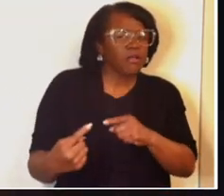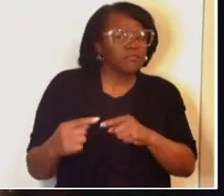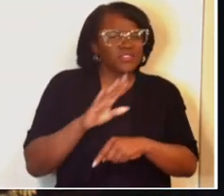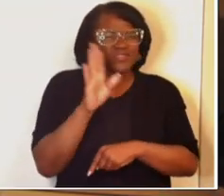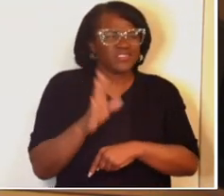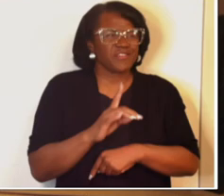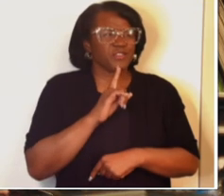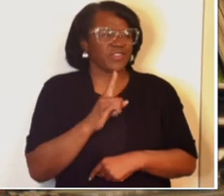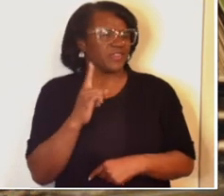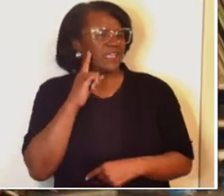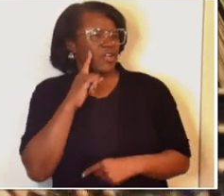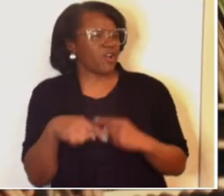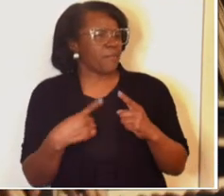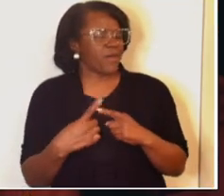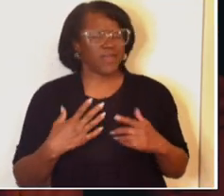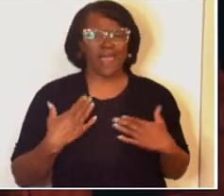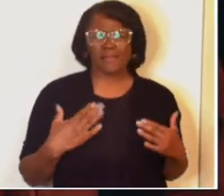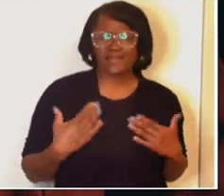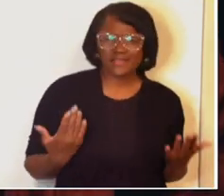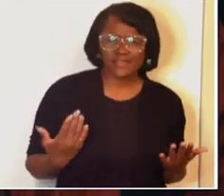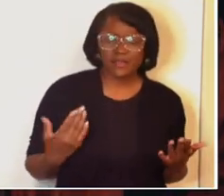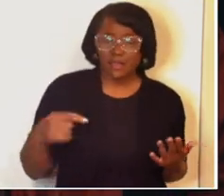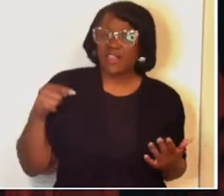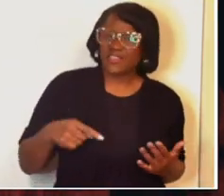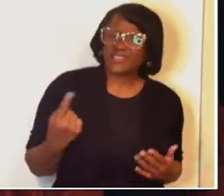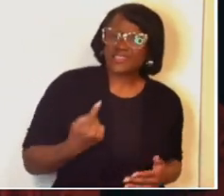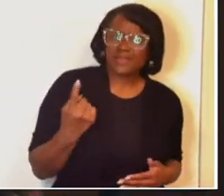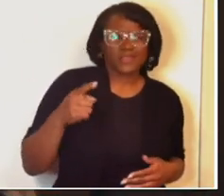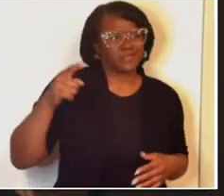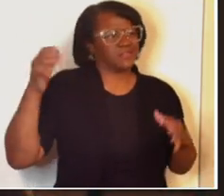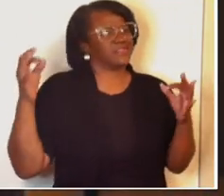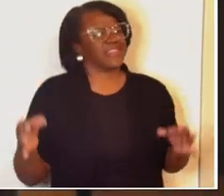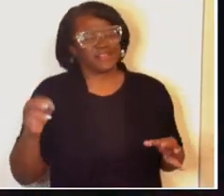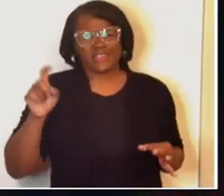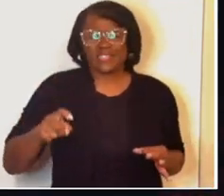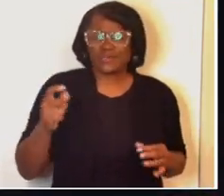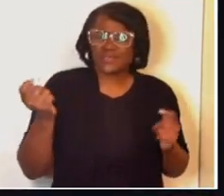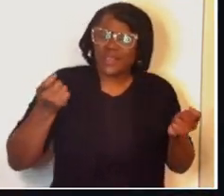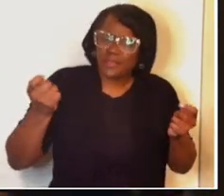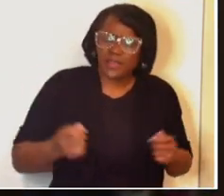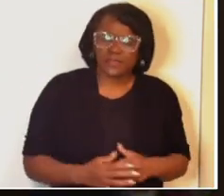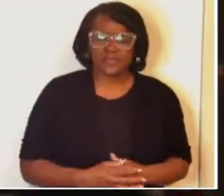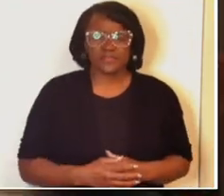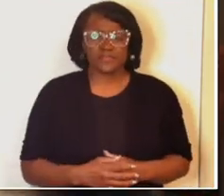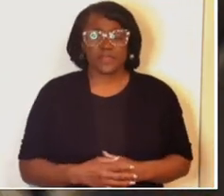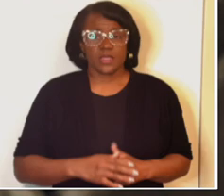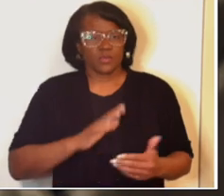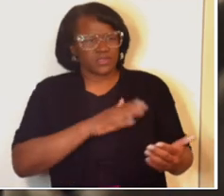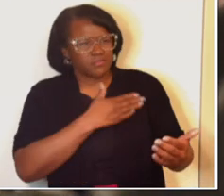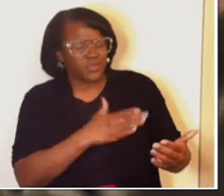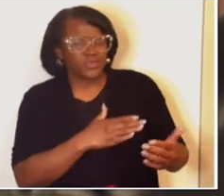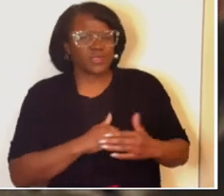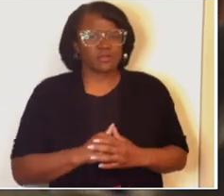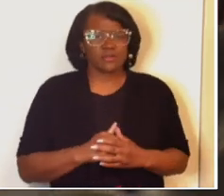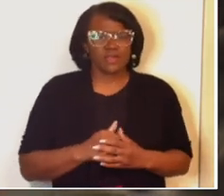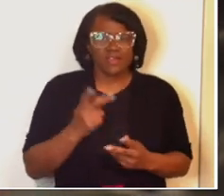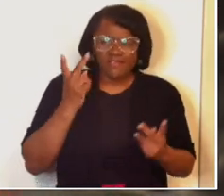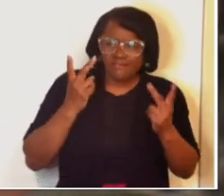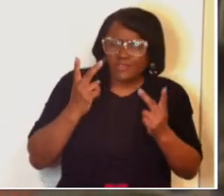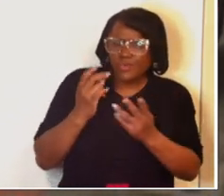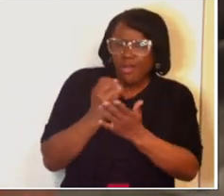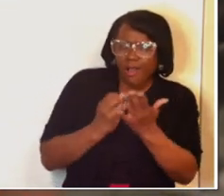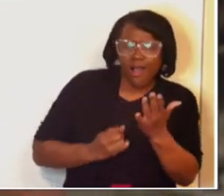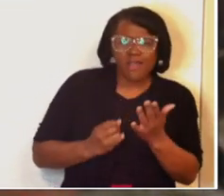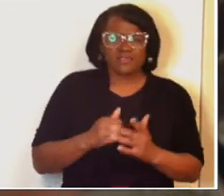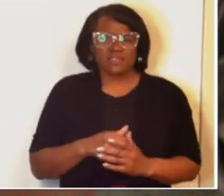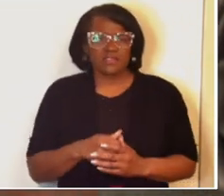about the happiness. This is something that should definitely be celebrated. It was music, it was visual arts, it